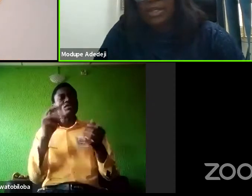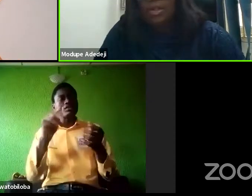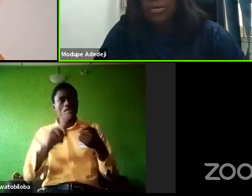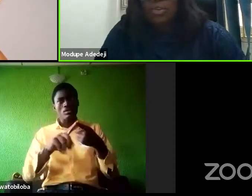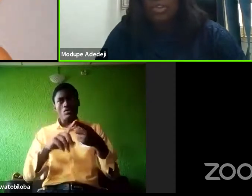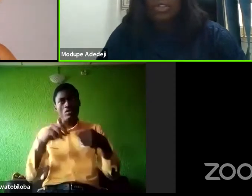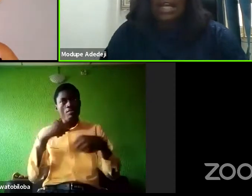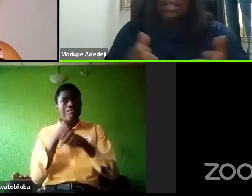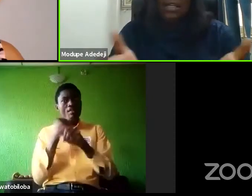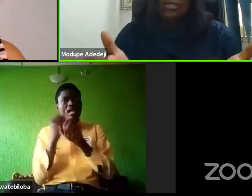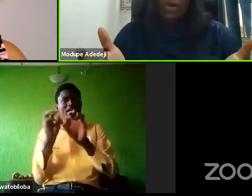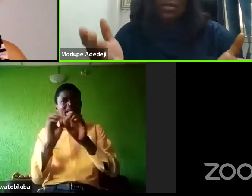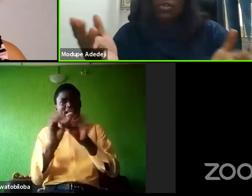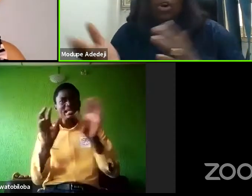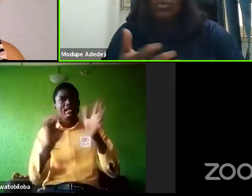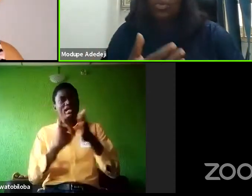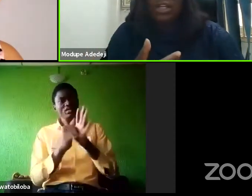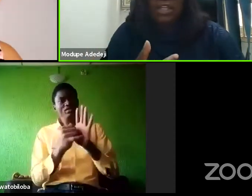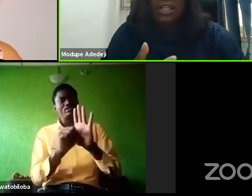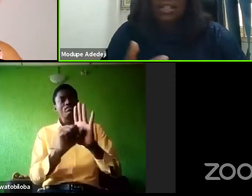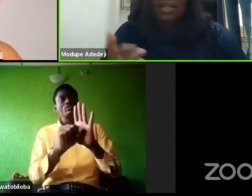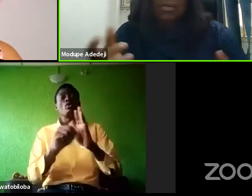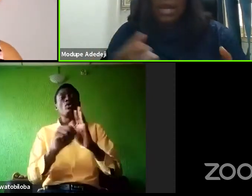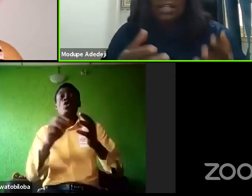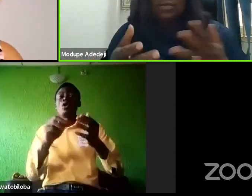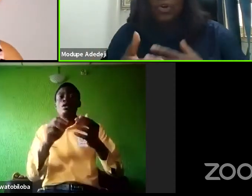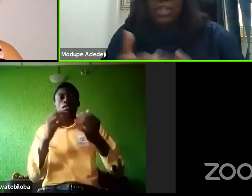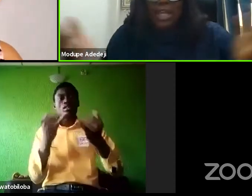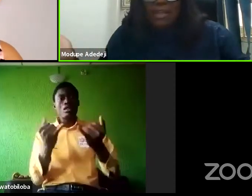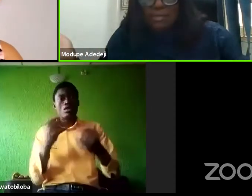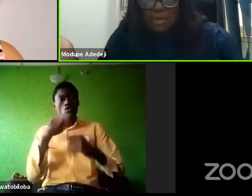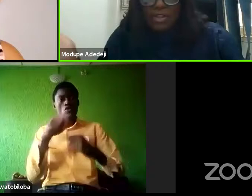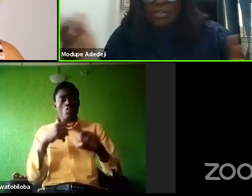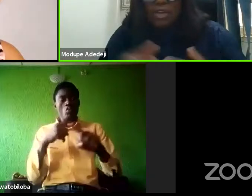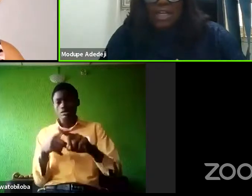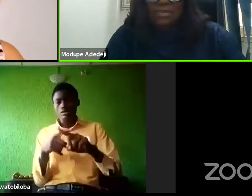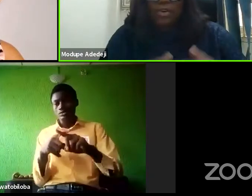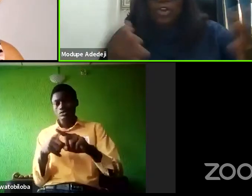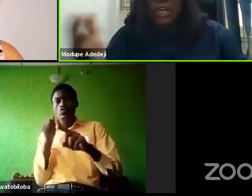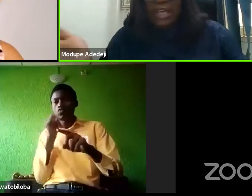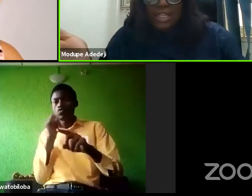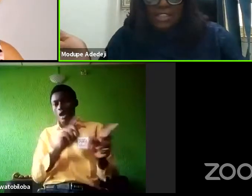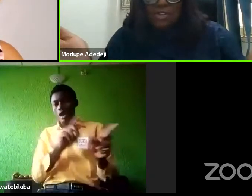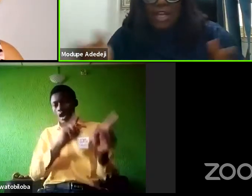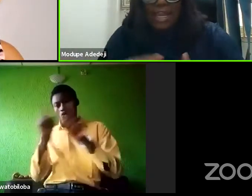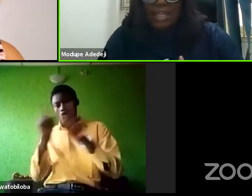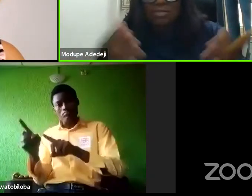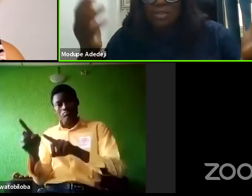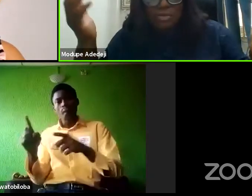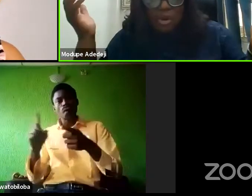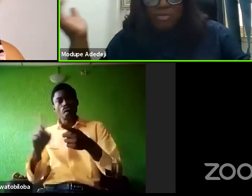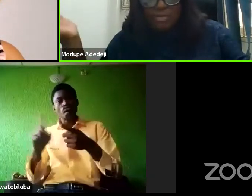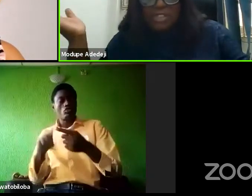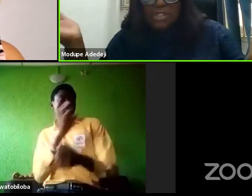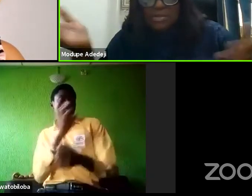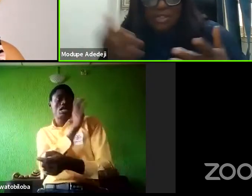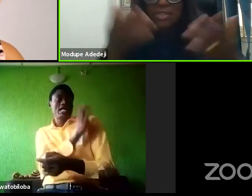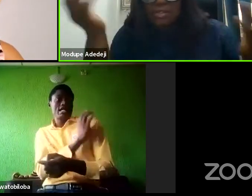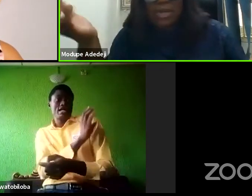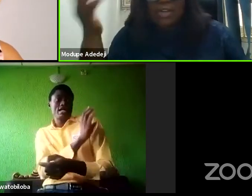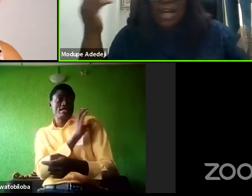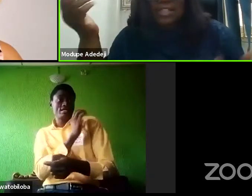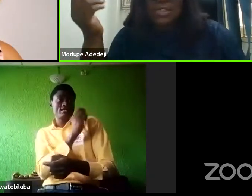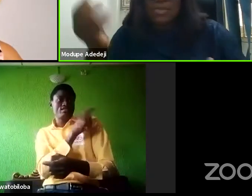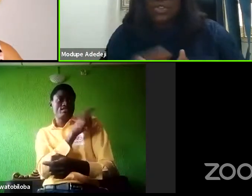as well. So those are the things. When you come to clinic, we ask for your name, you ask for your age, you are like, well, come, please,